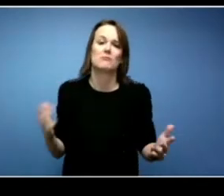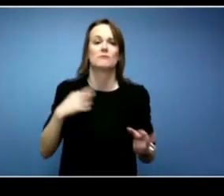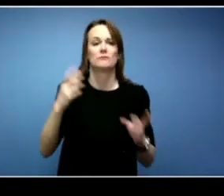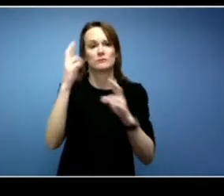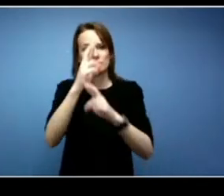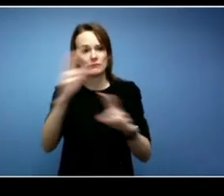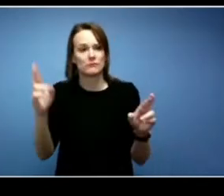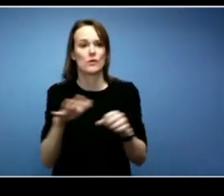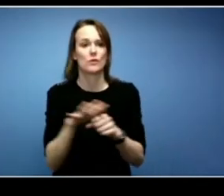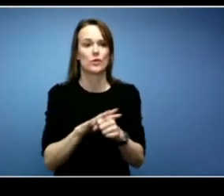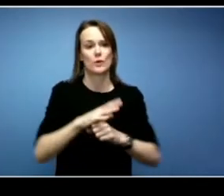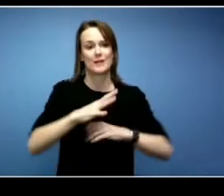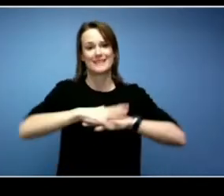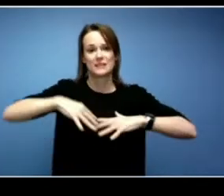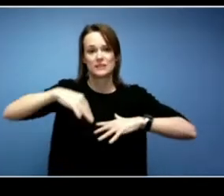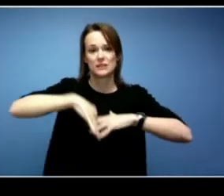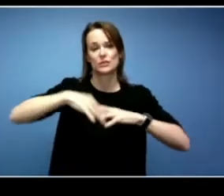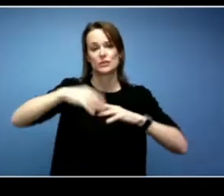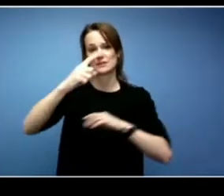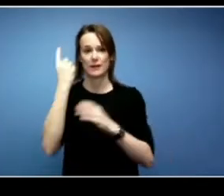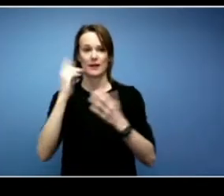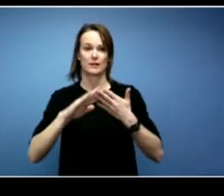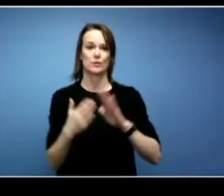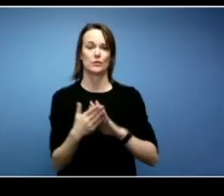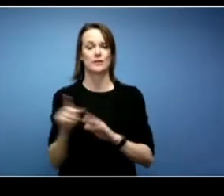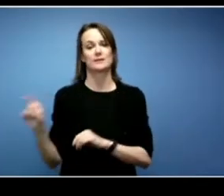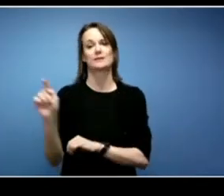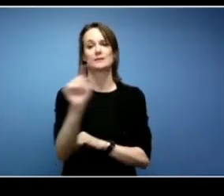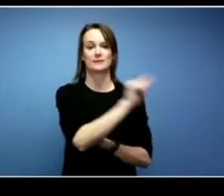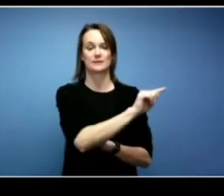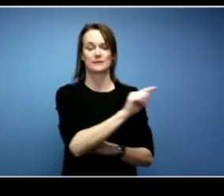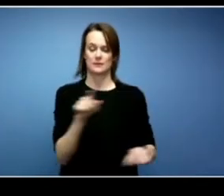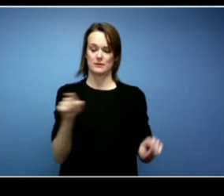and Black communities. Although there are differences, there is a deep